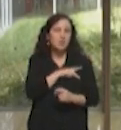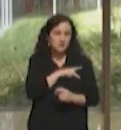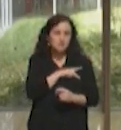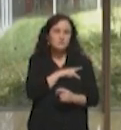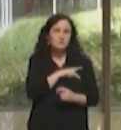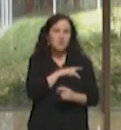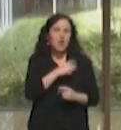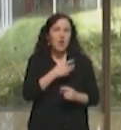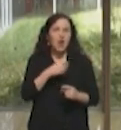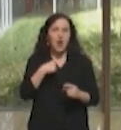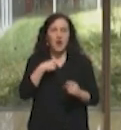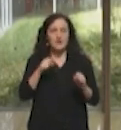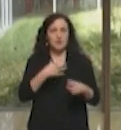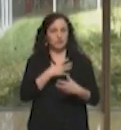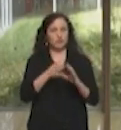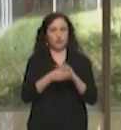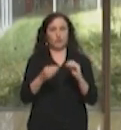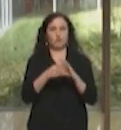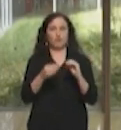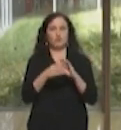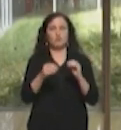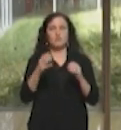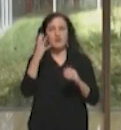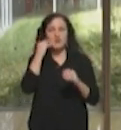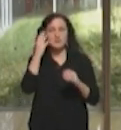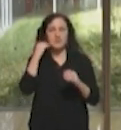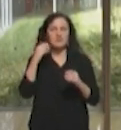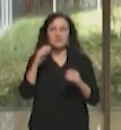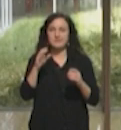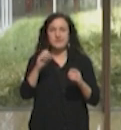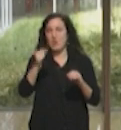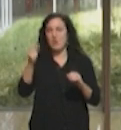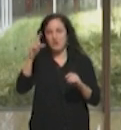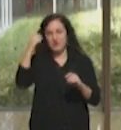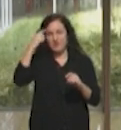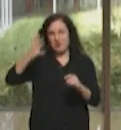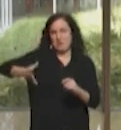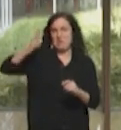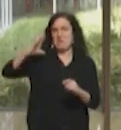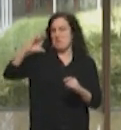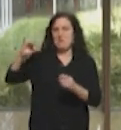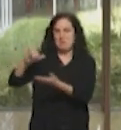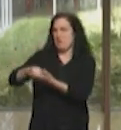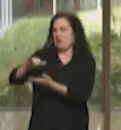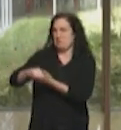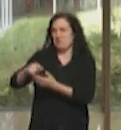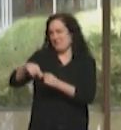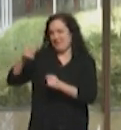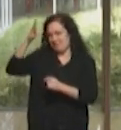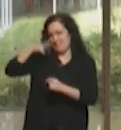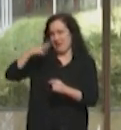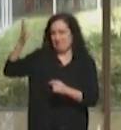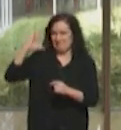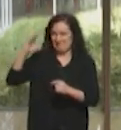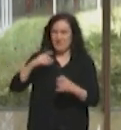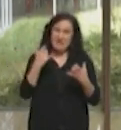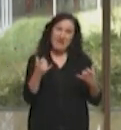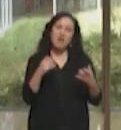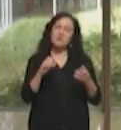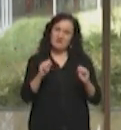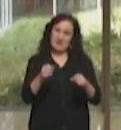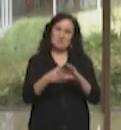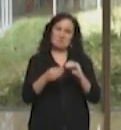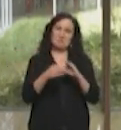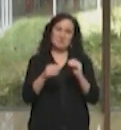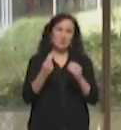from experience in ways that no other governor in the history of New York has been able to. So I know it's my responsibility to